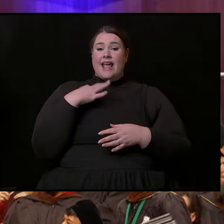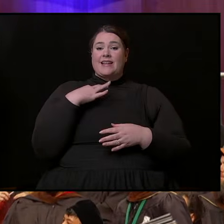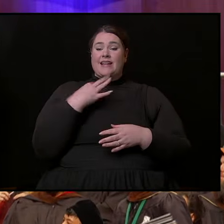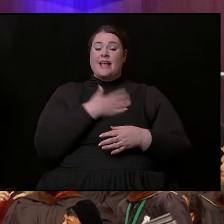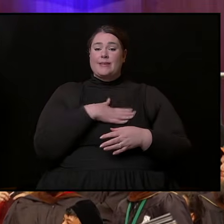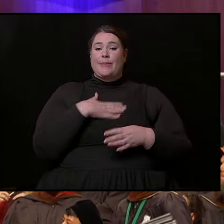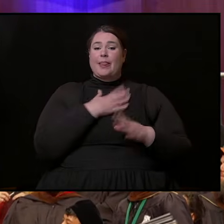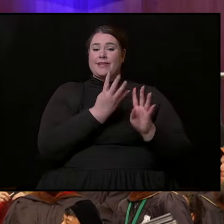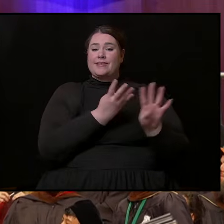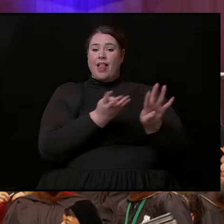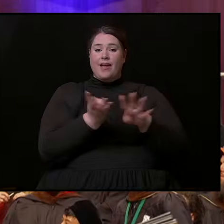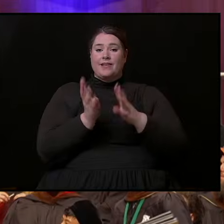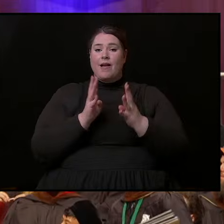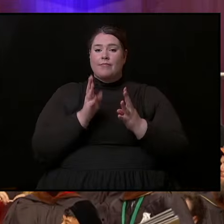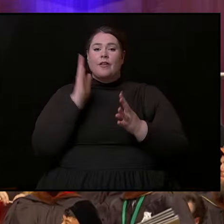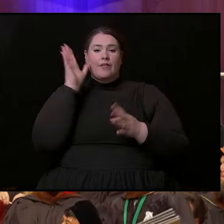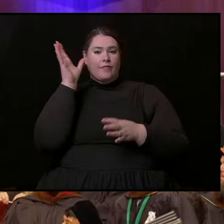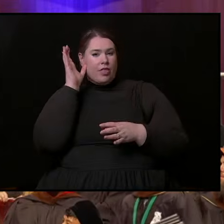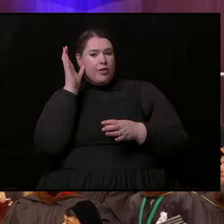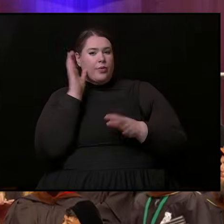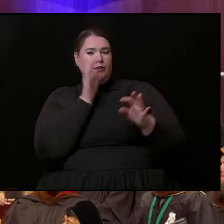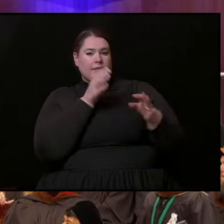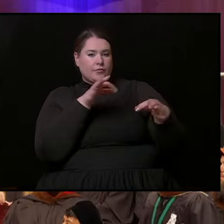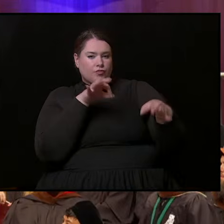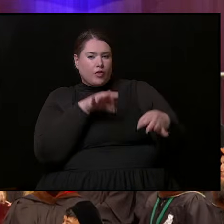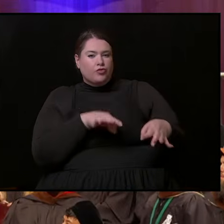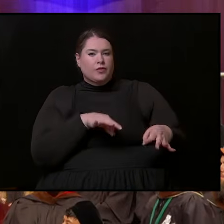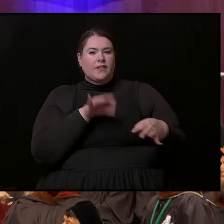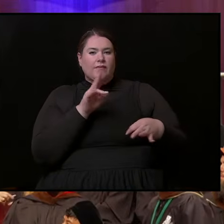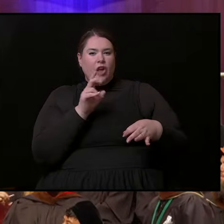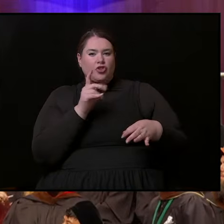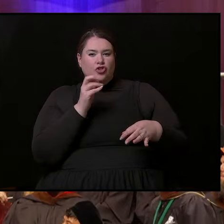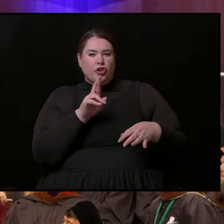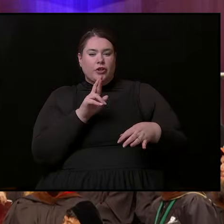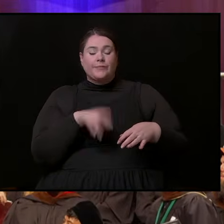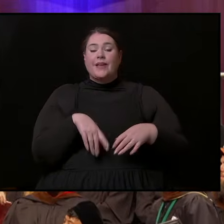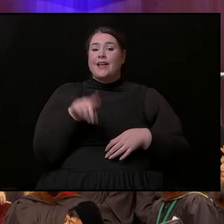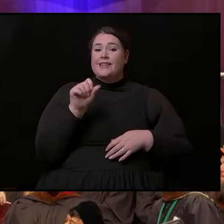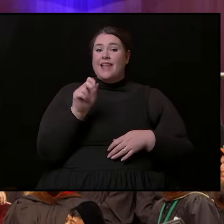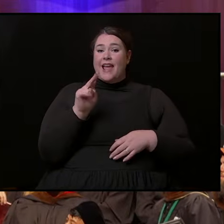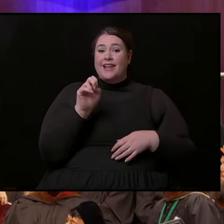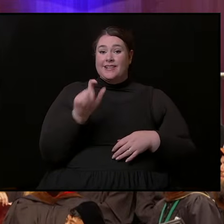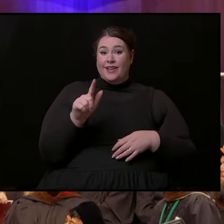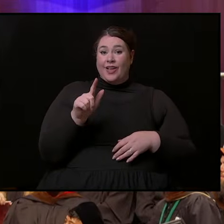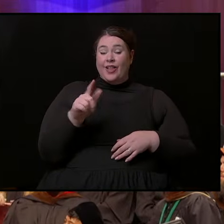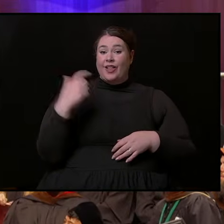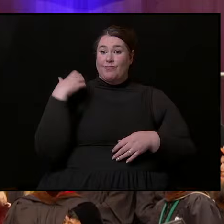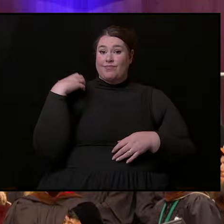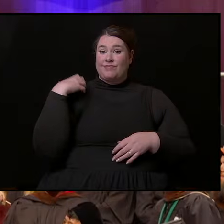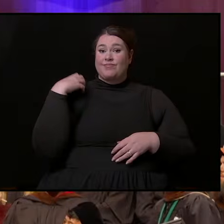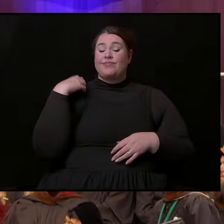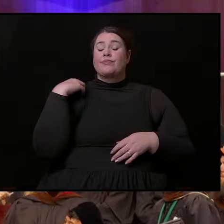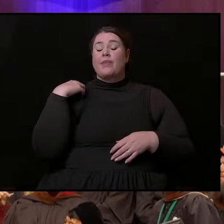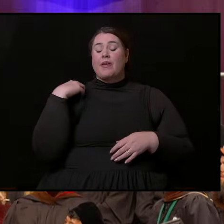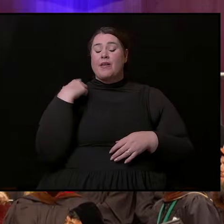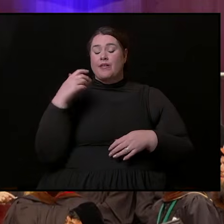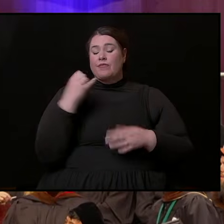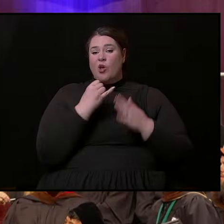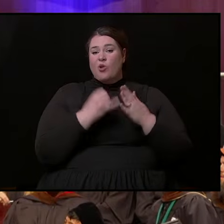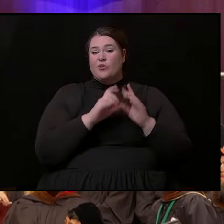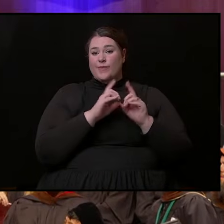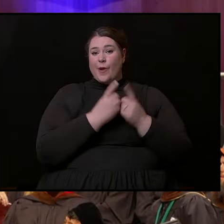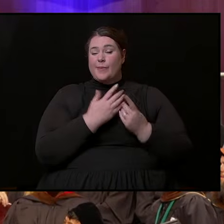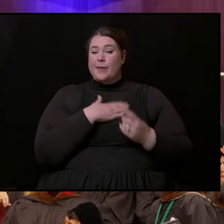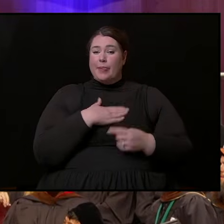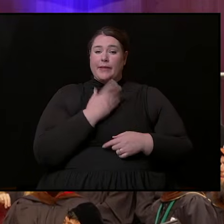as instructed by the usher? And will Daniel Grantham, interim area head of the interactive arts department, please come